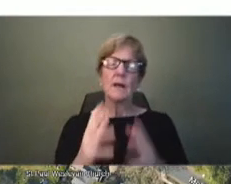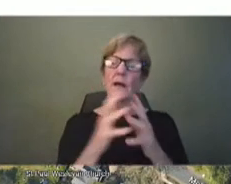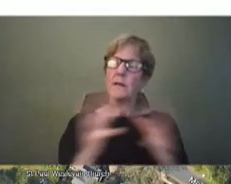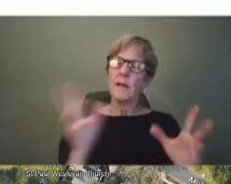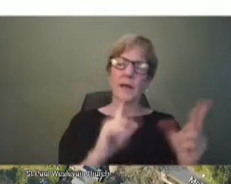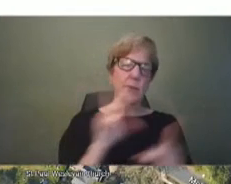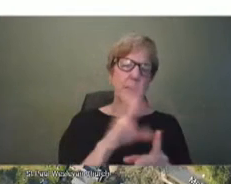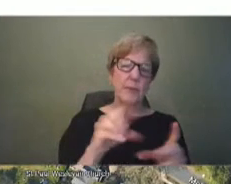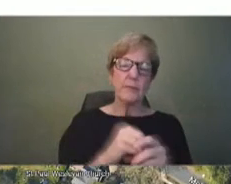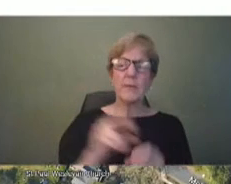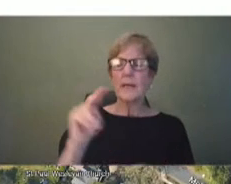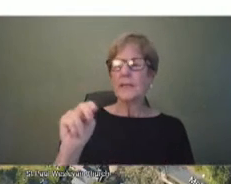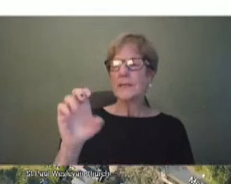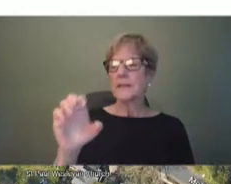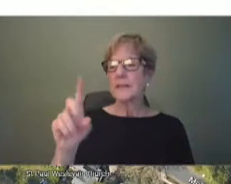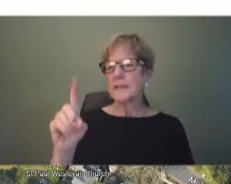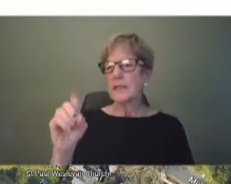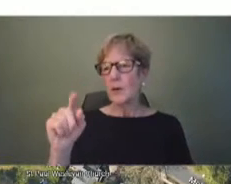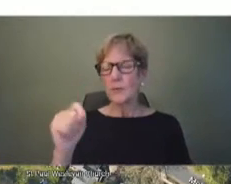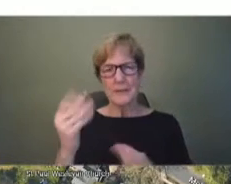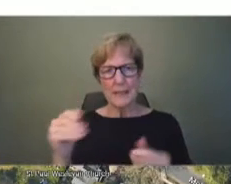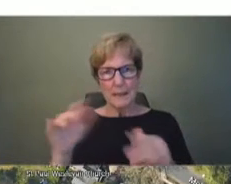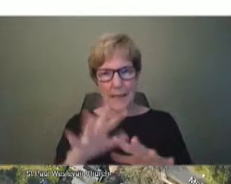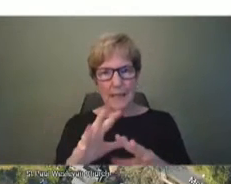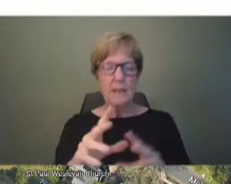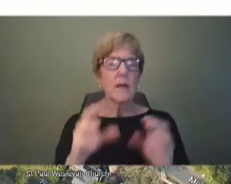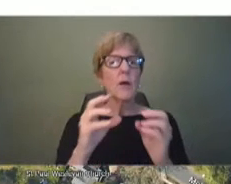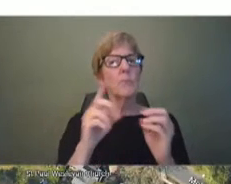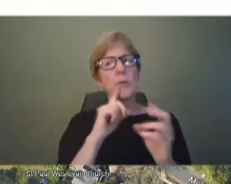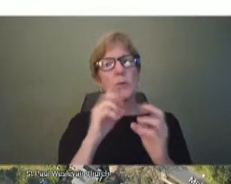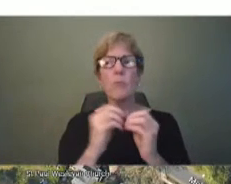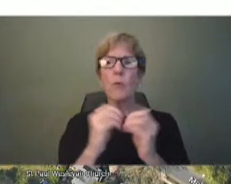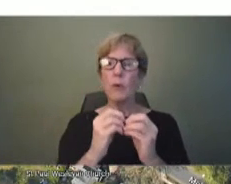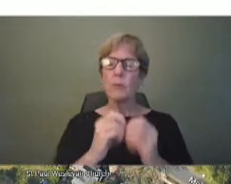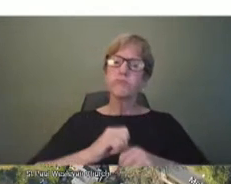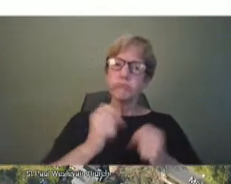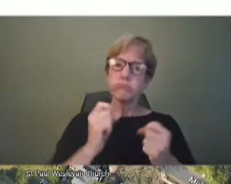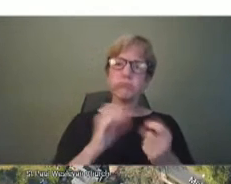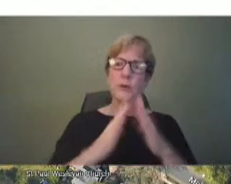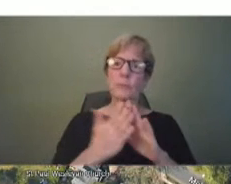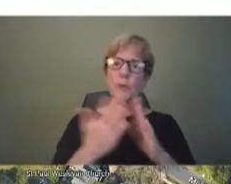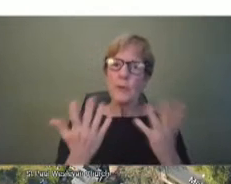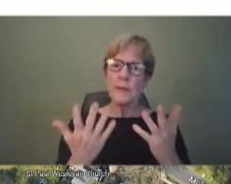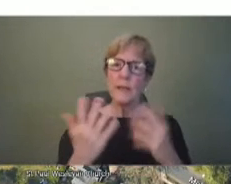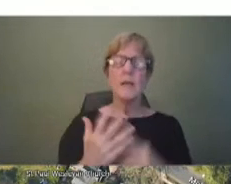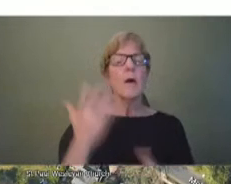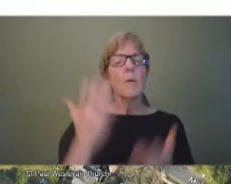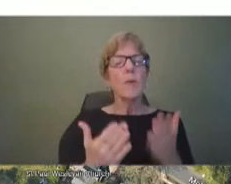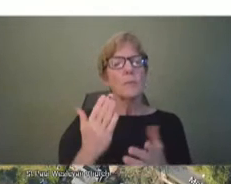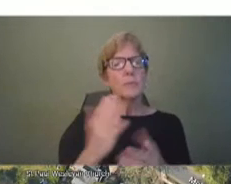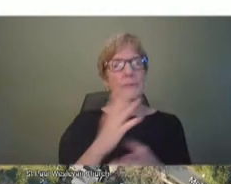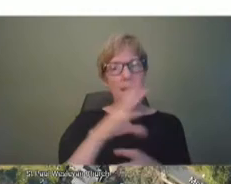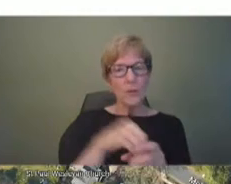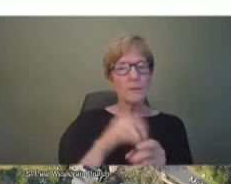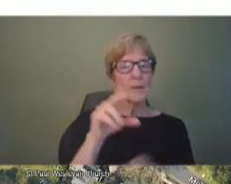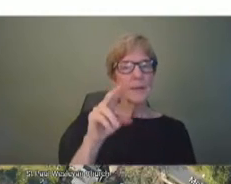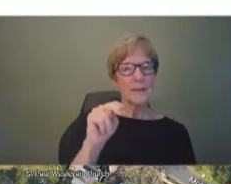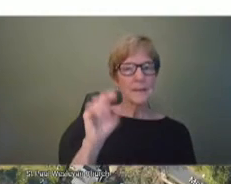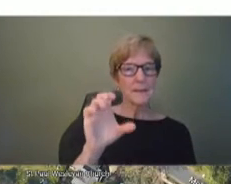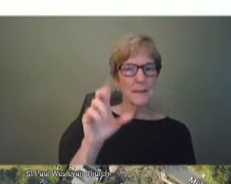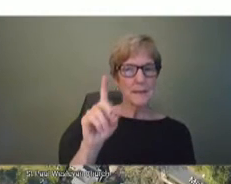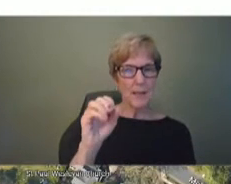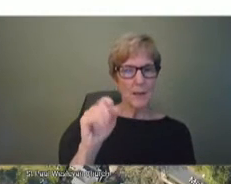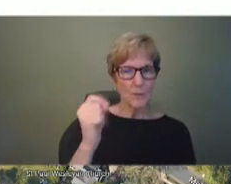ncdot land is a lot of that so to be a more substantial Community benefit um it would probably need to incorporate some of the NCD land I know